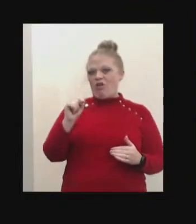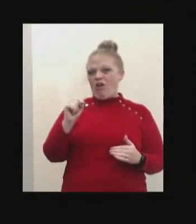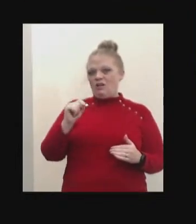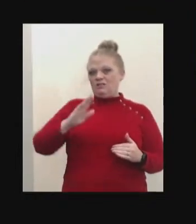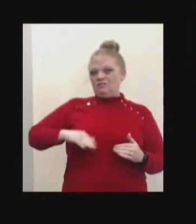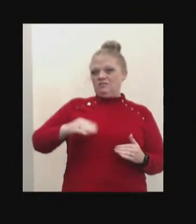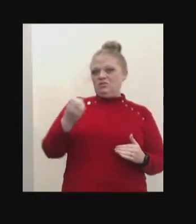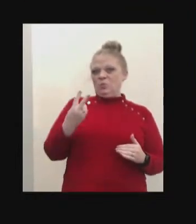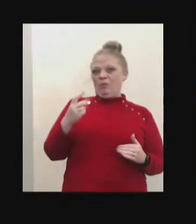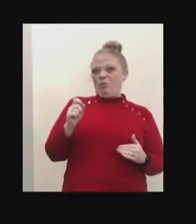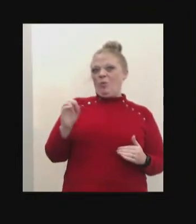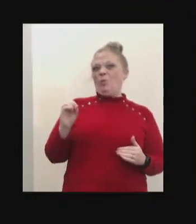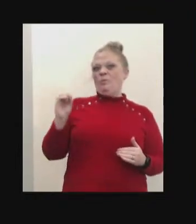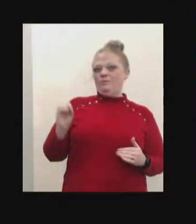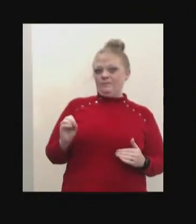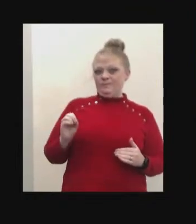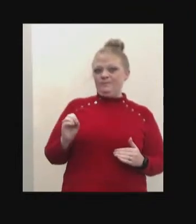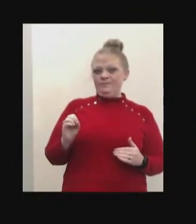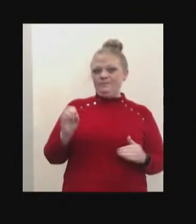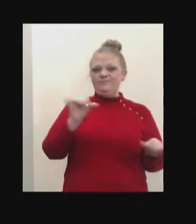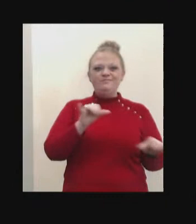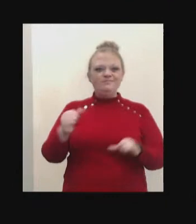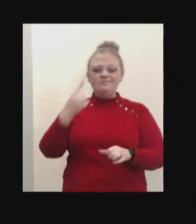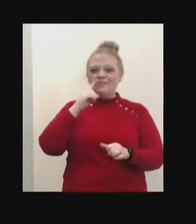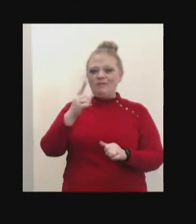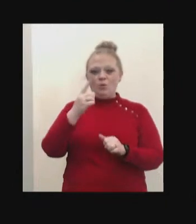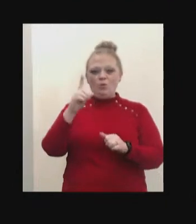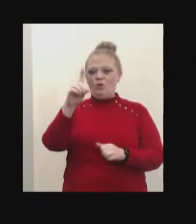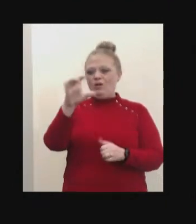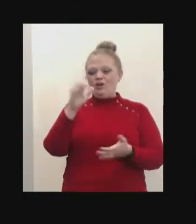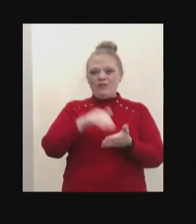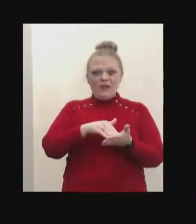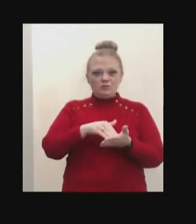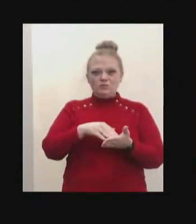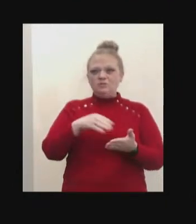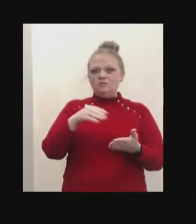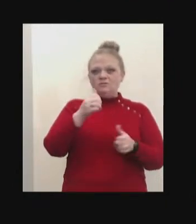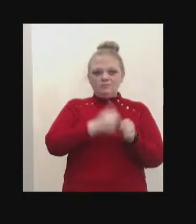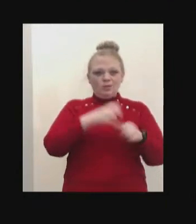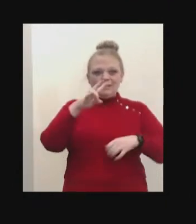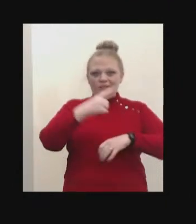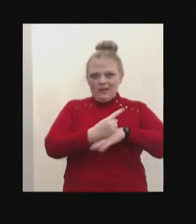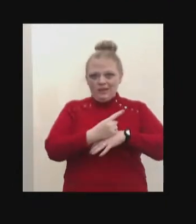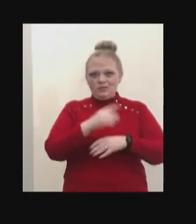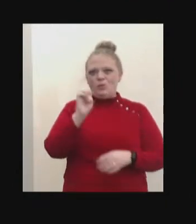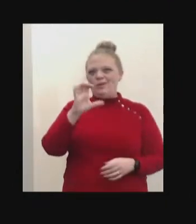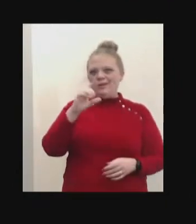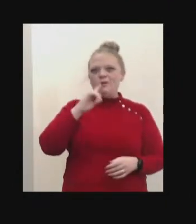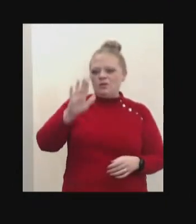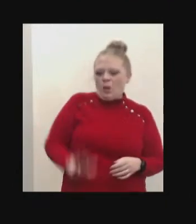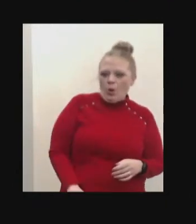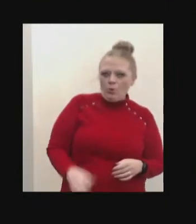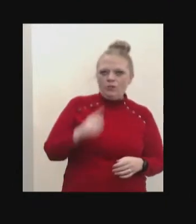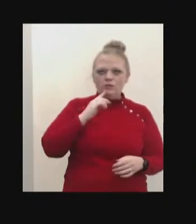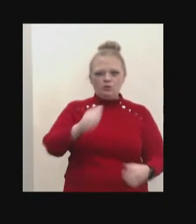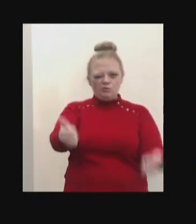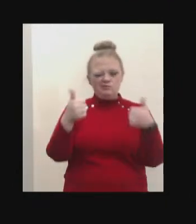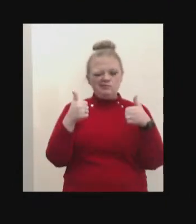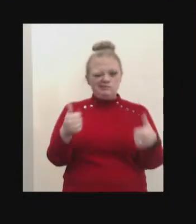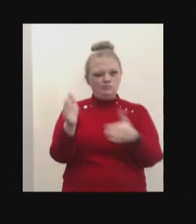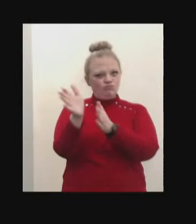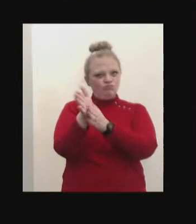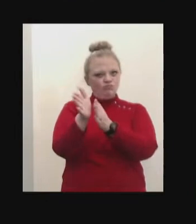thing with cases per 100,000 over a 7-day average. Erie County is the lowest for the Western New York region. So good job, Erie County residents, especially